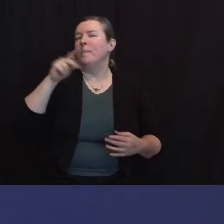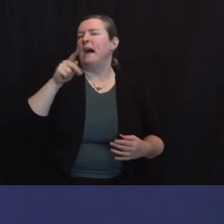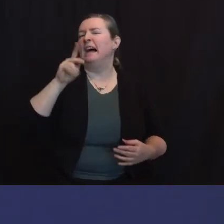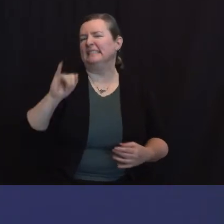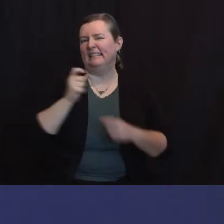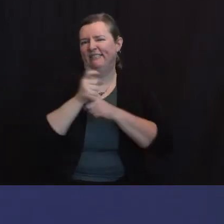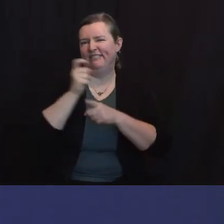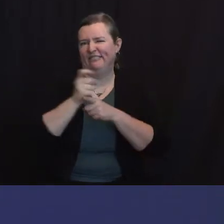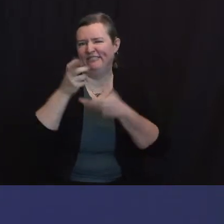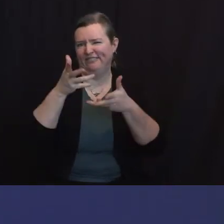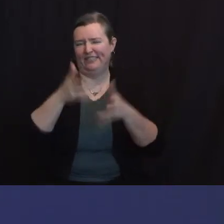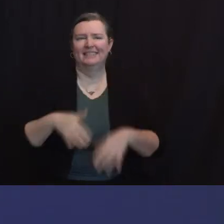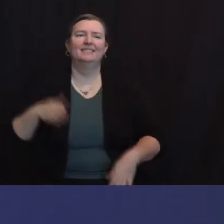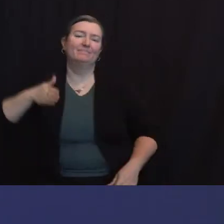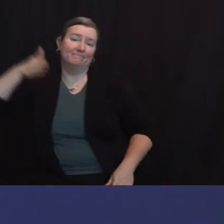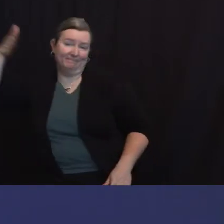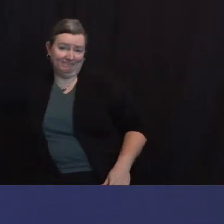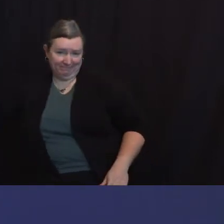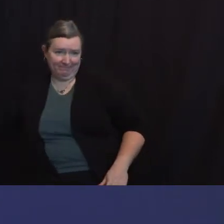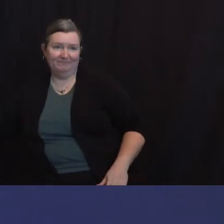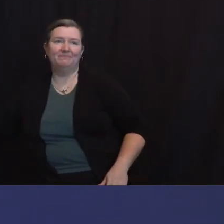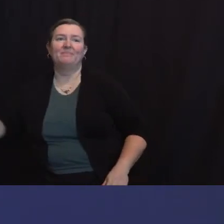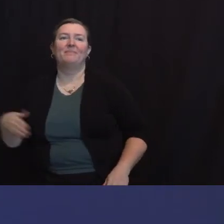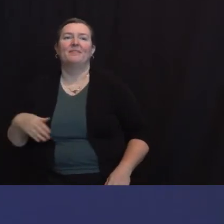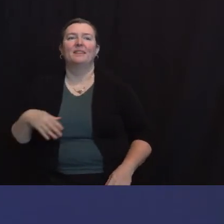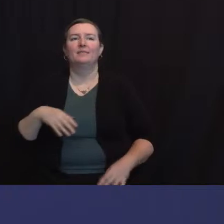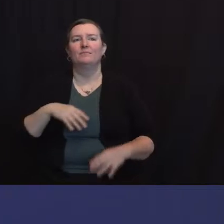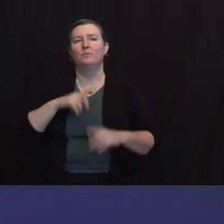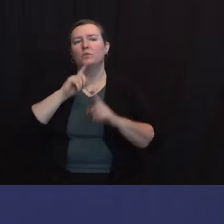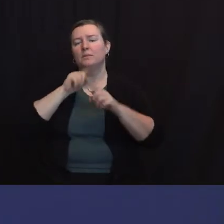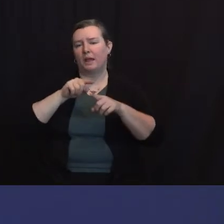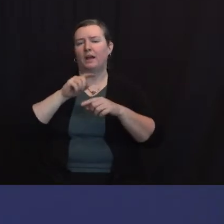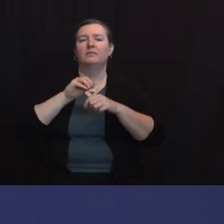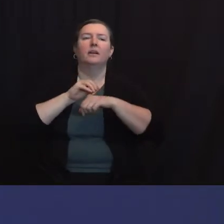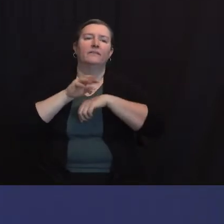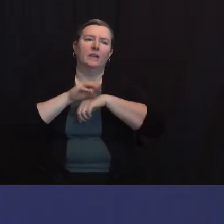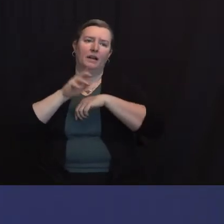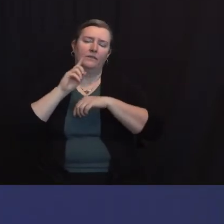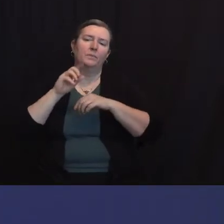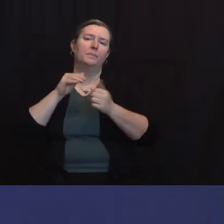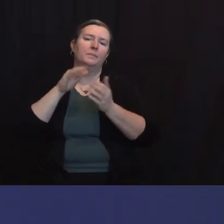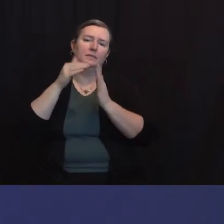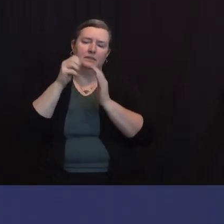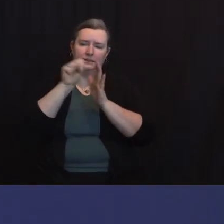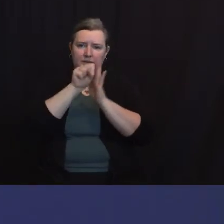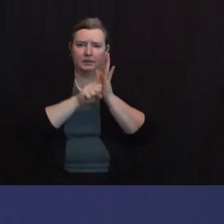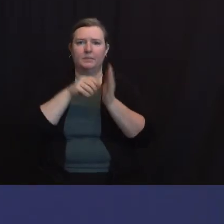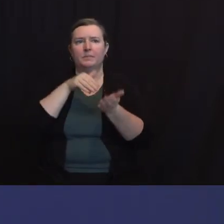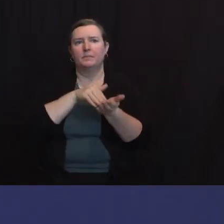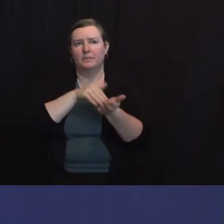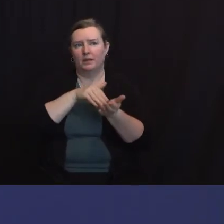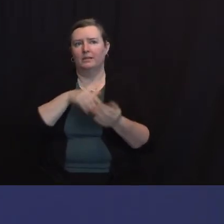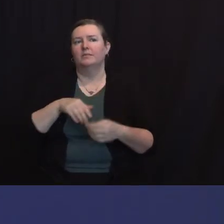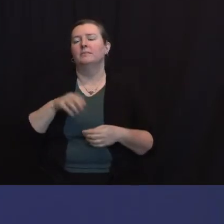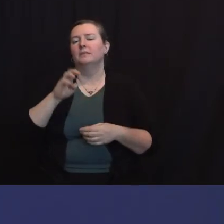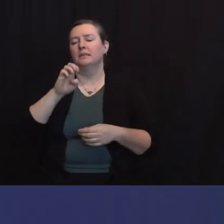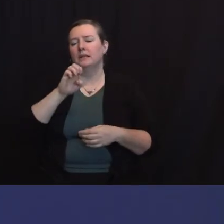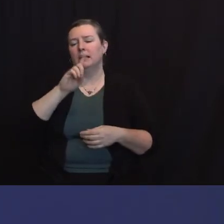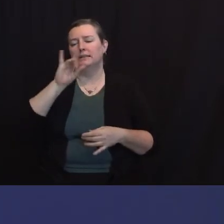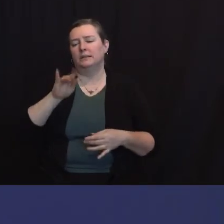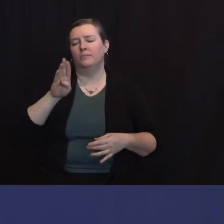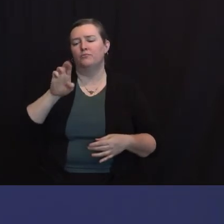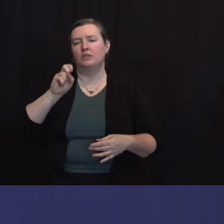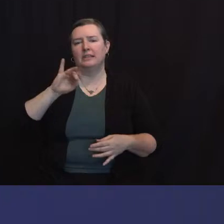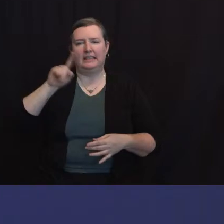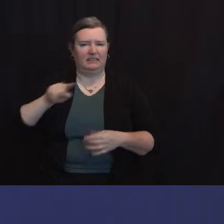Medical Response Advisor and former state epidemiologist, Dr. Eddie McBresnitz. And to my far